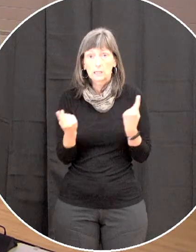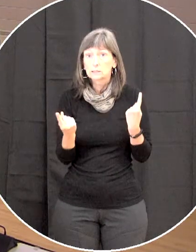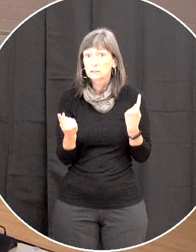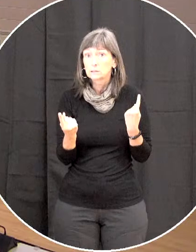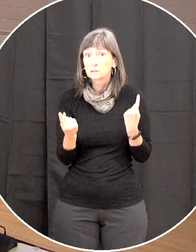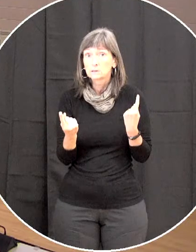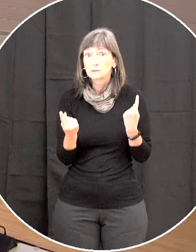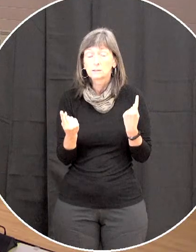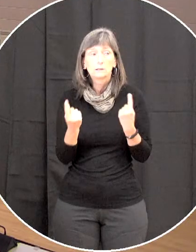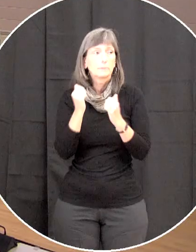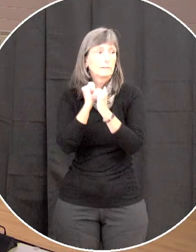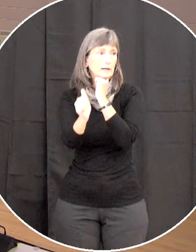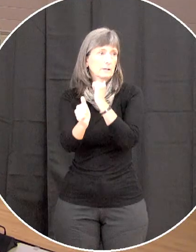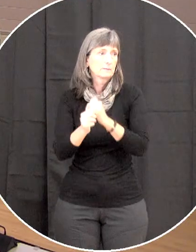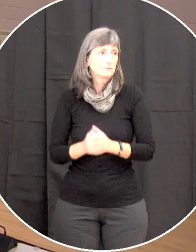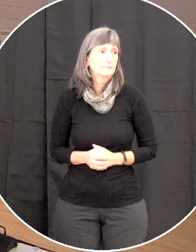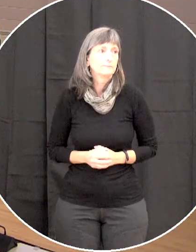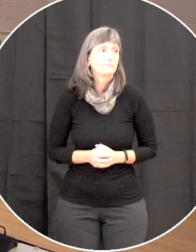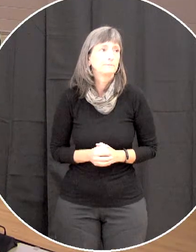against? Motion carries.